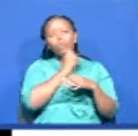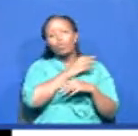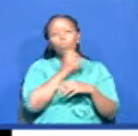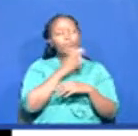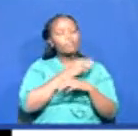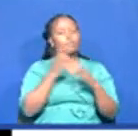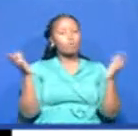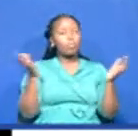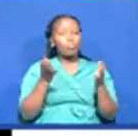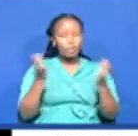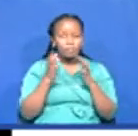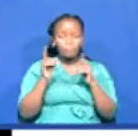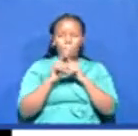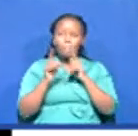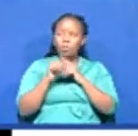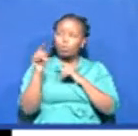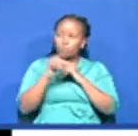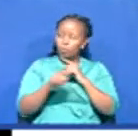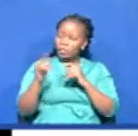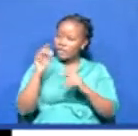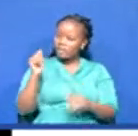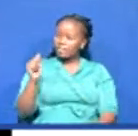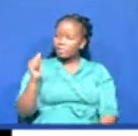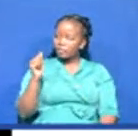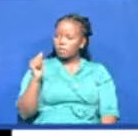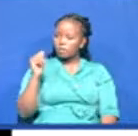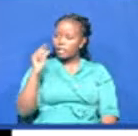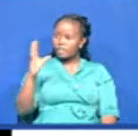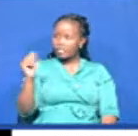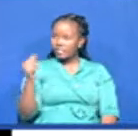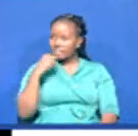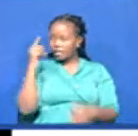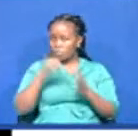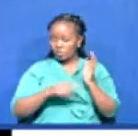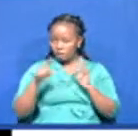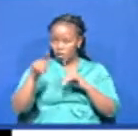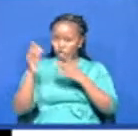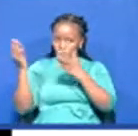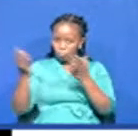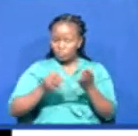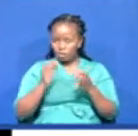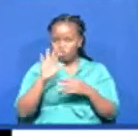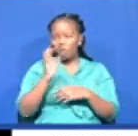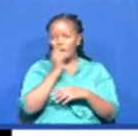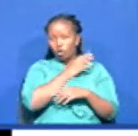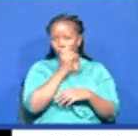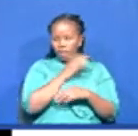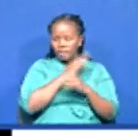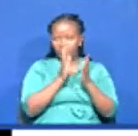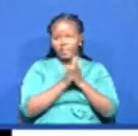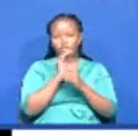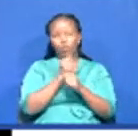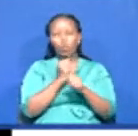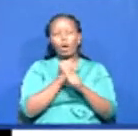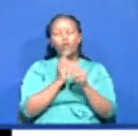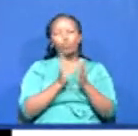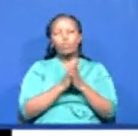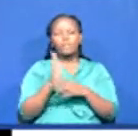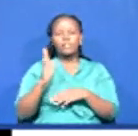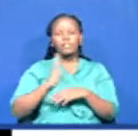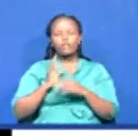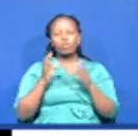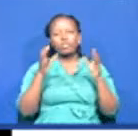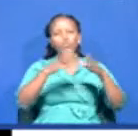is telling them, this is where you bring our issues, and also, the security agents. Training to build capacity of law